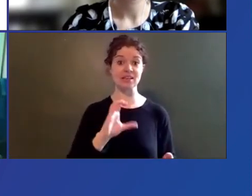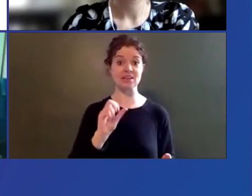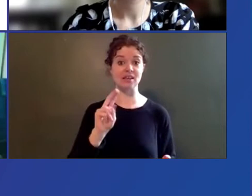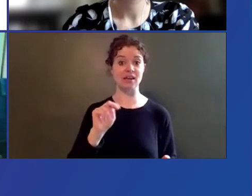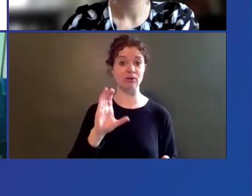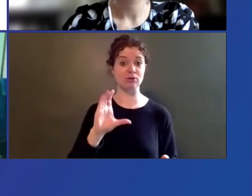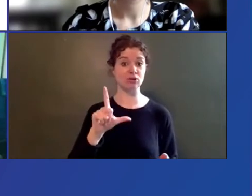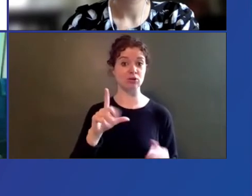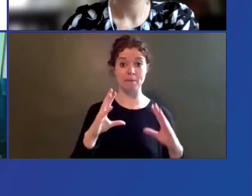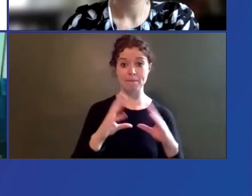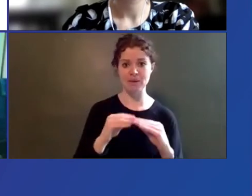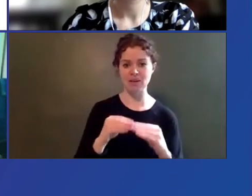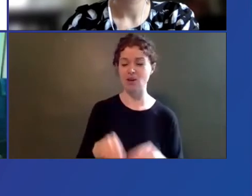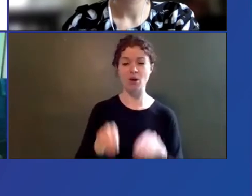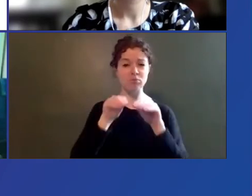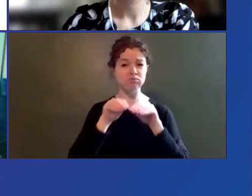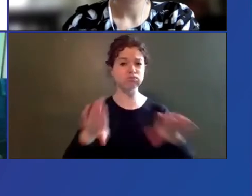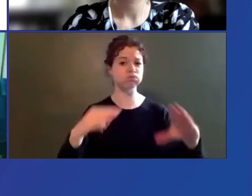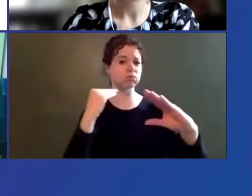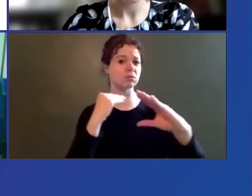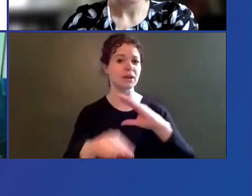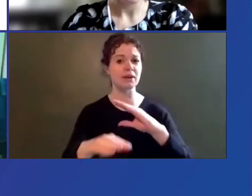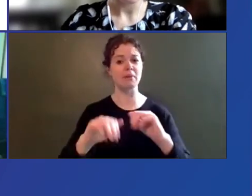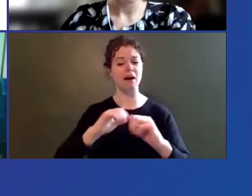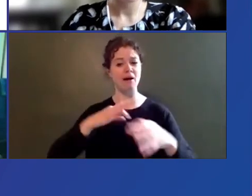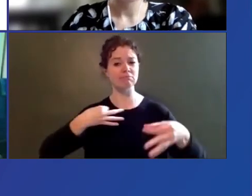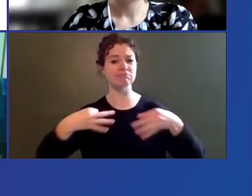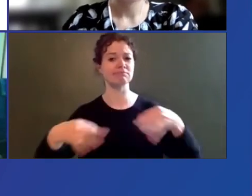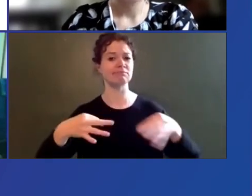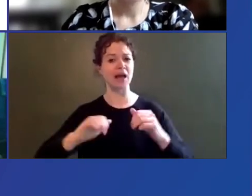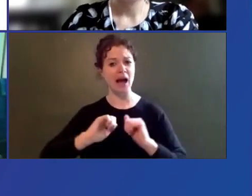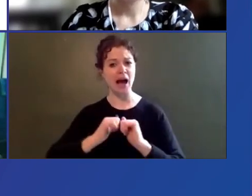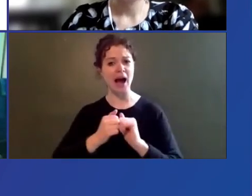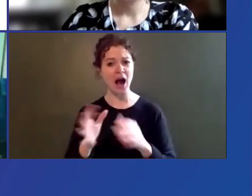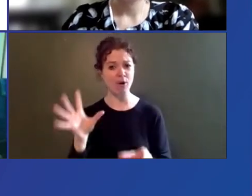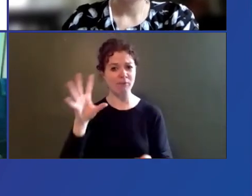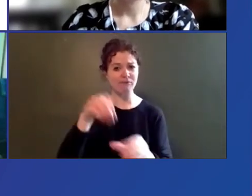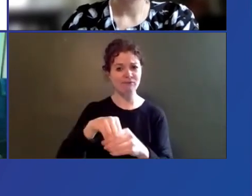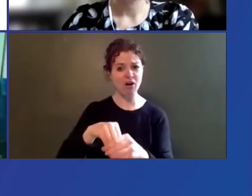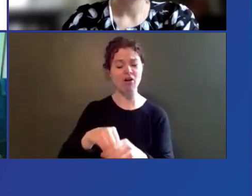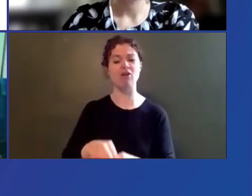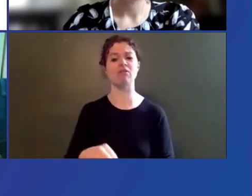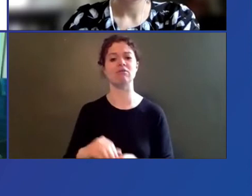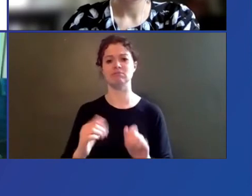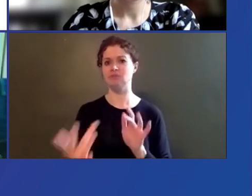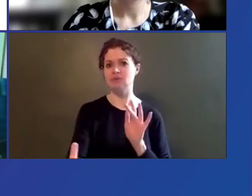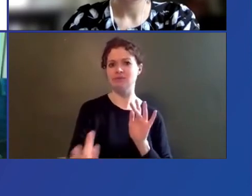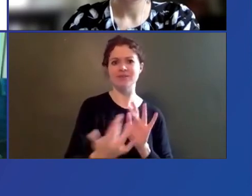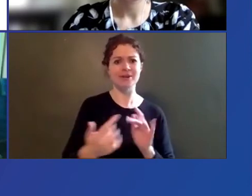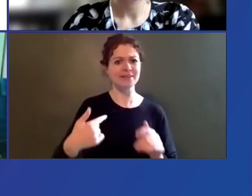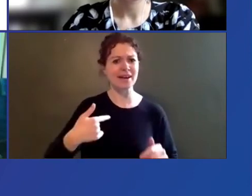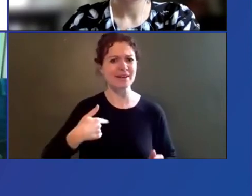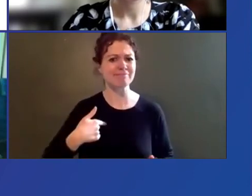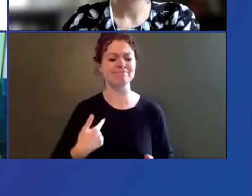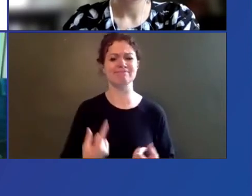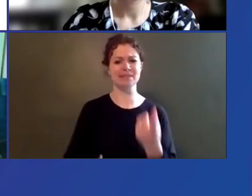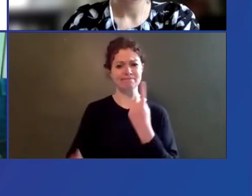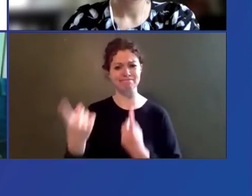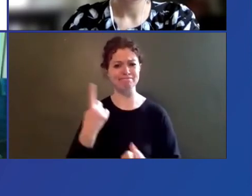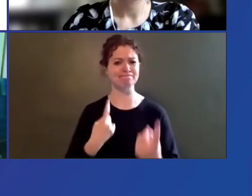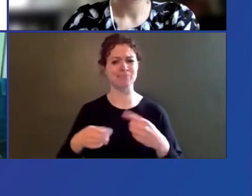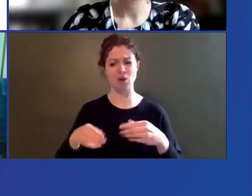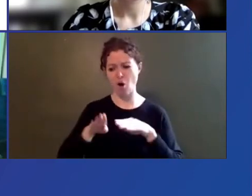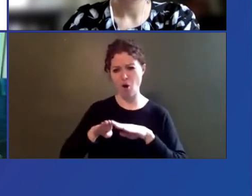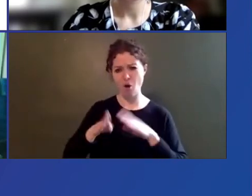e-blast list with instructions on how to do it, with an open invitation to contact myself, to ask questions, because we know so many people